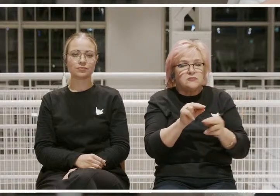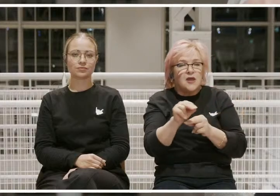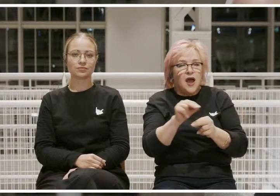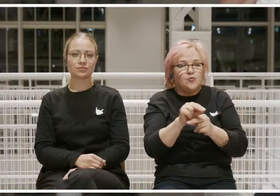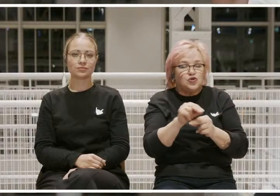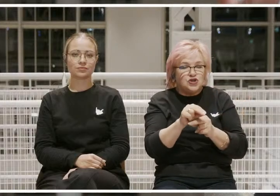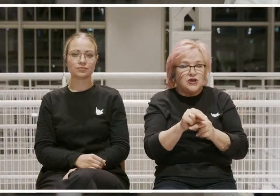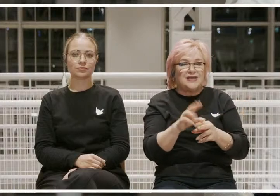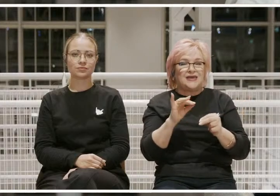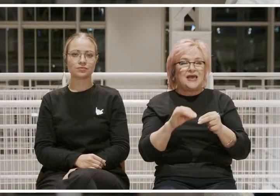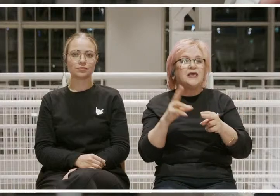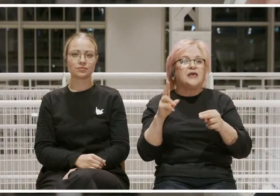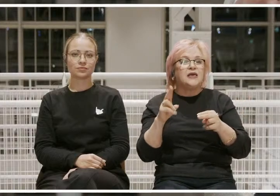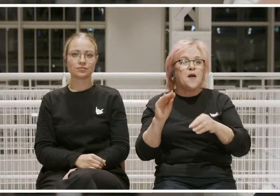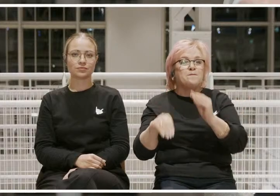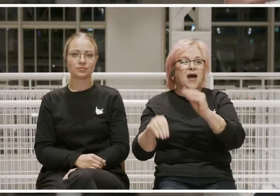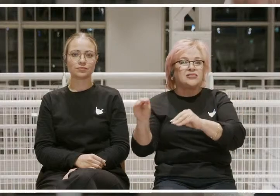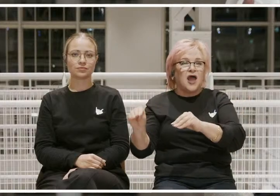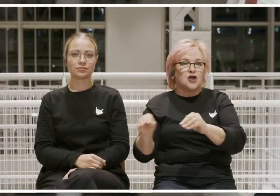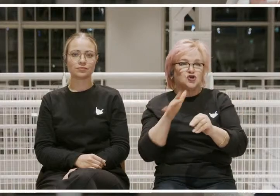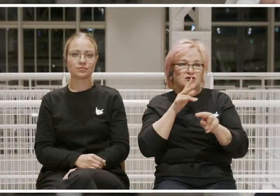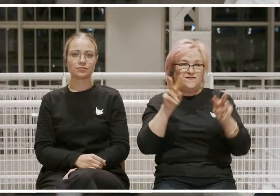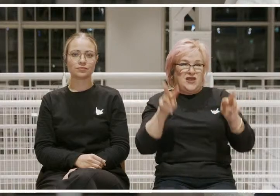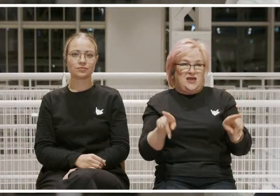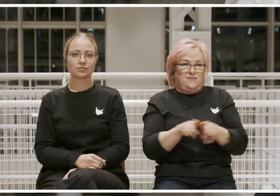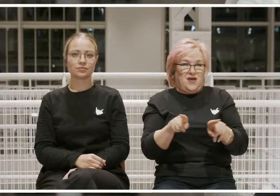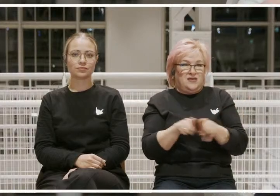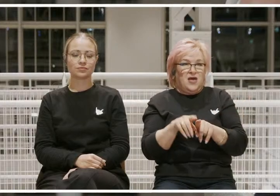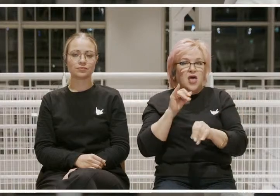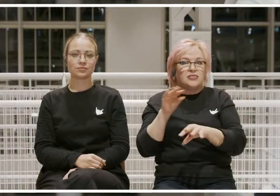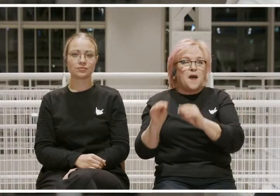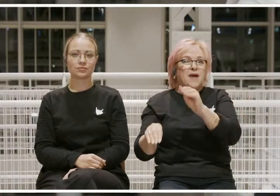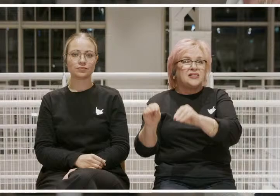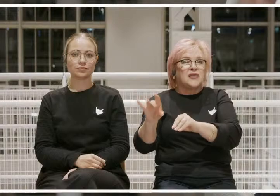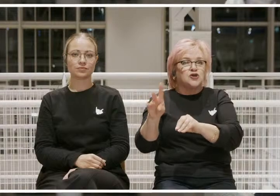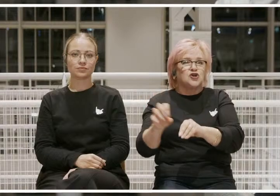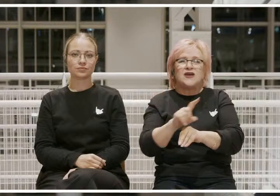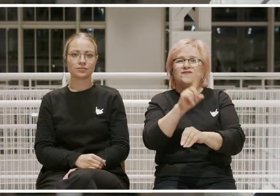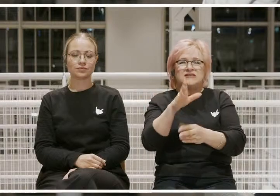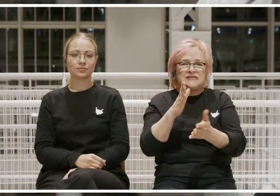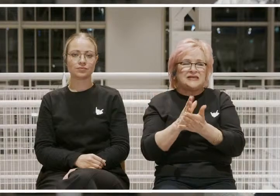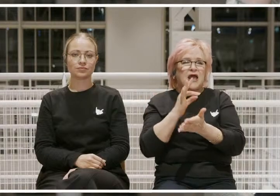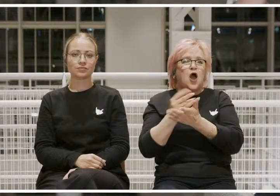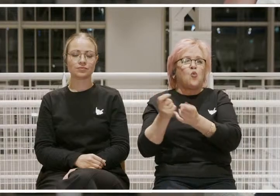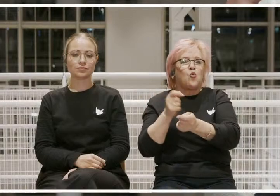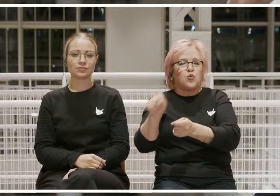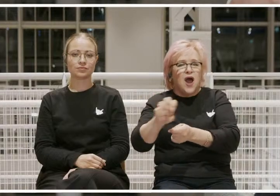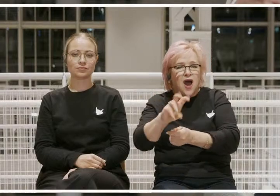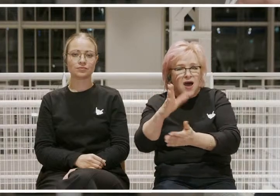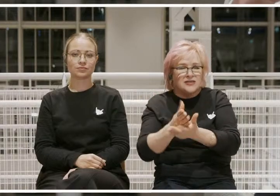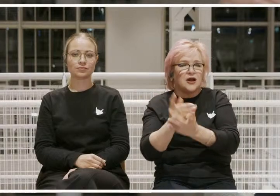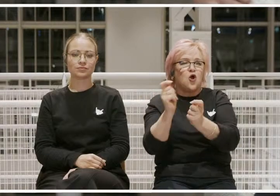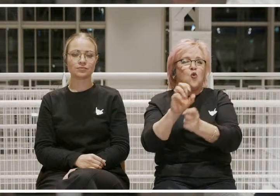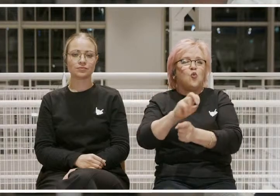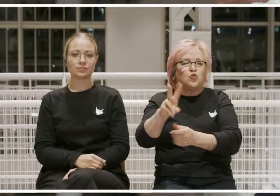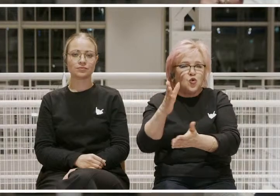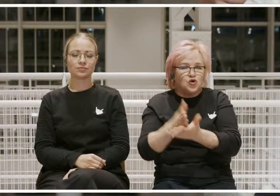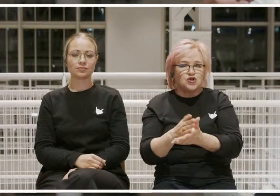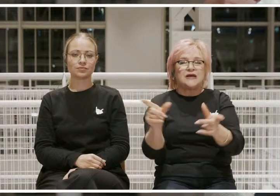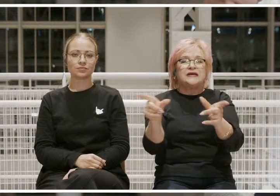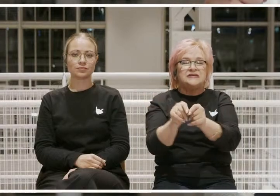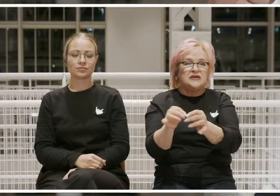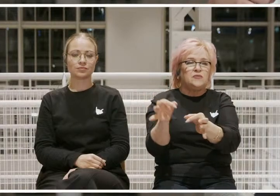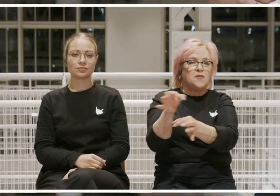also host our curators, our artists who are installing their artworks, And so during that